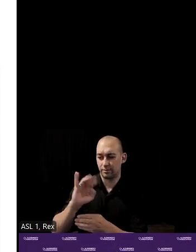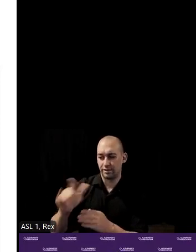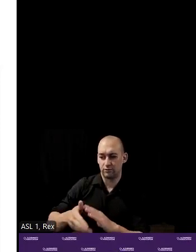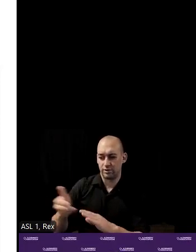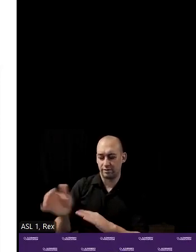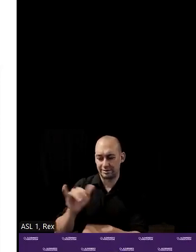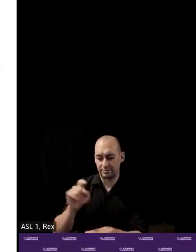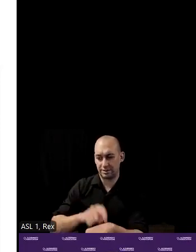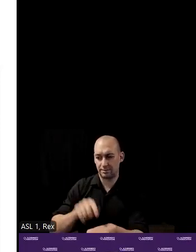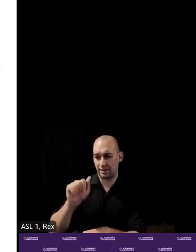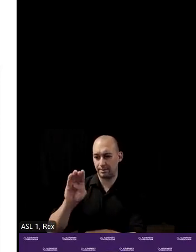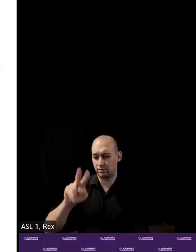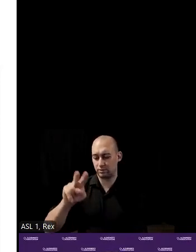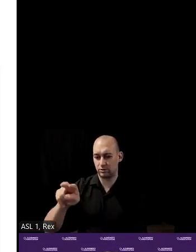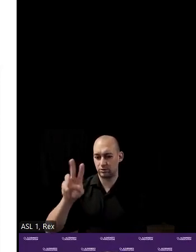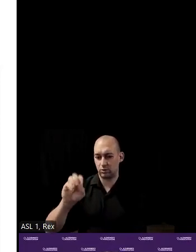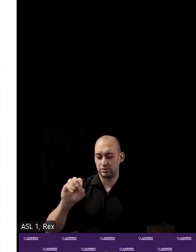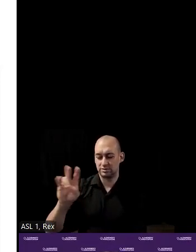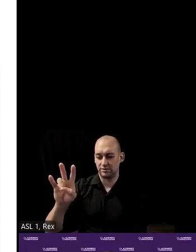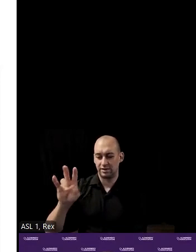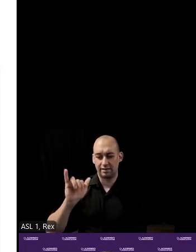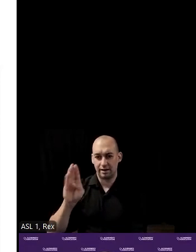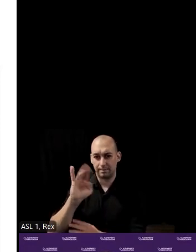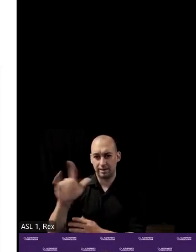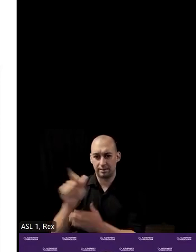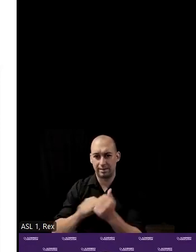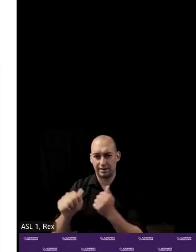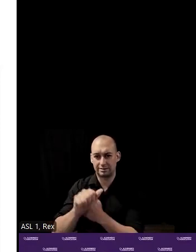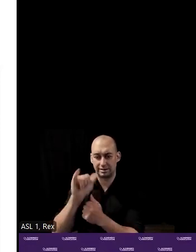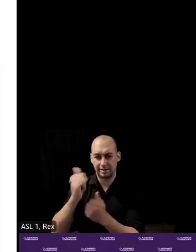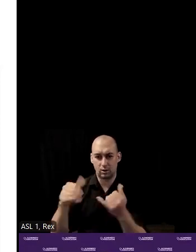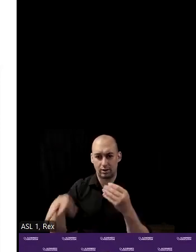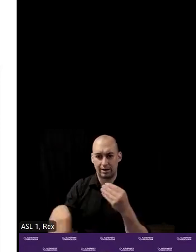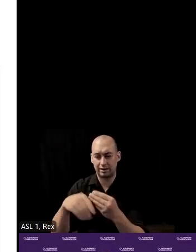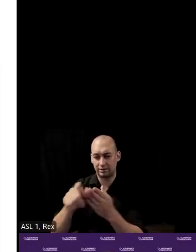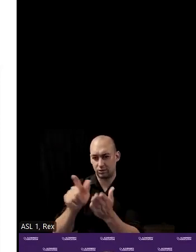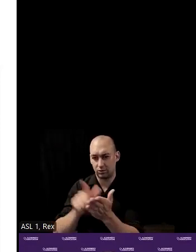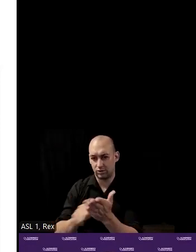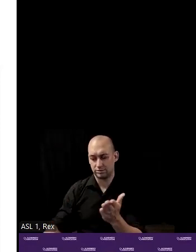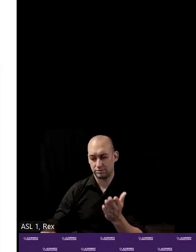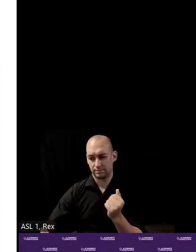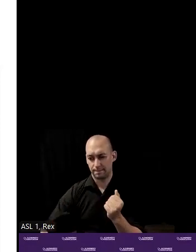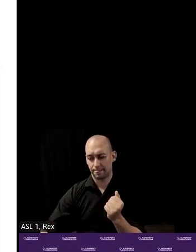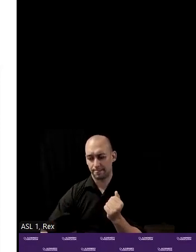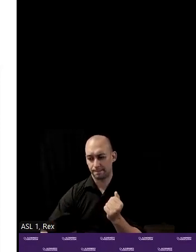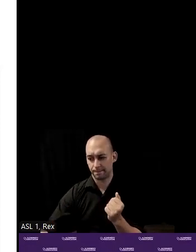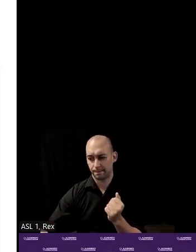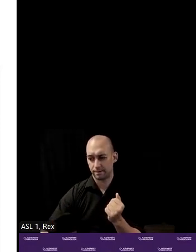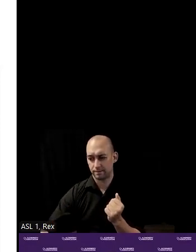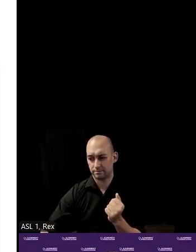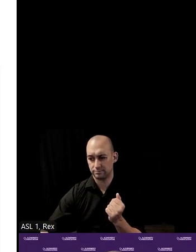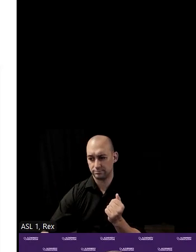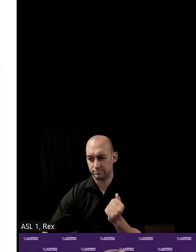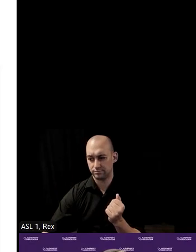AB 2207. So that bill passed and now gets added to the statute. So it adds the executive director